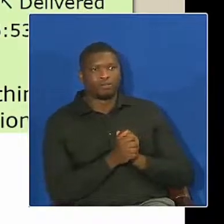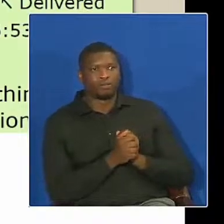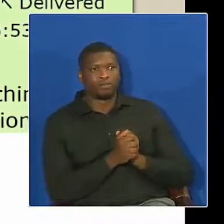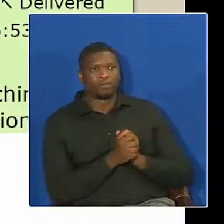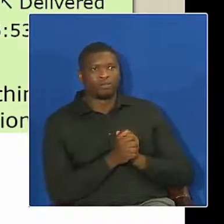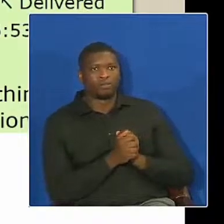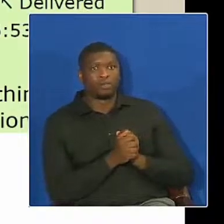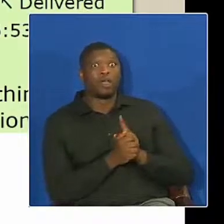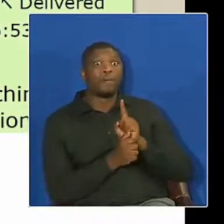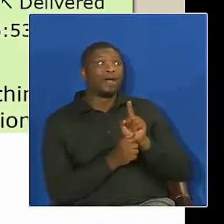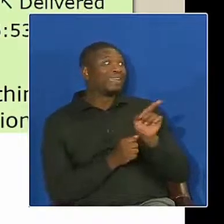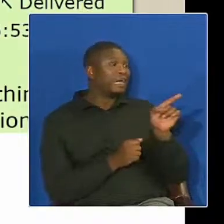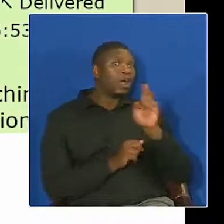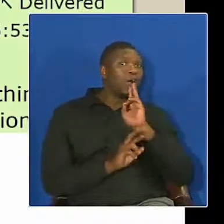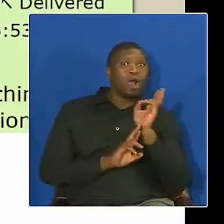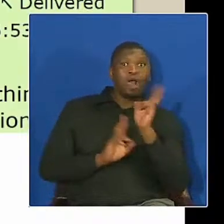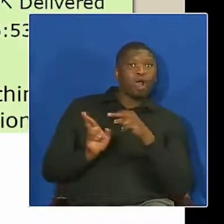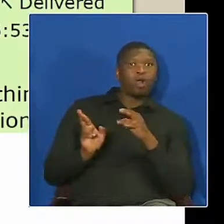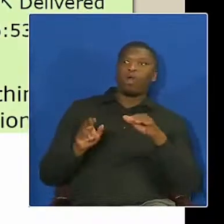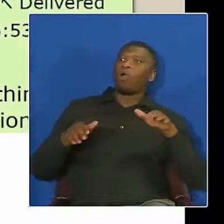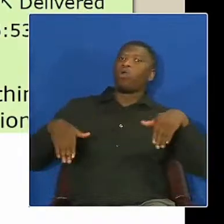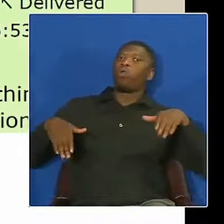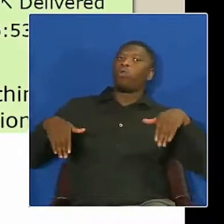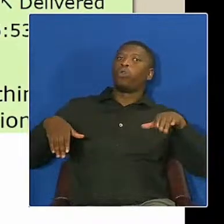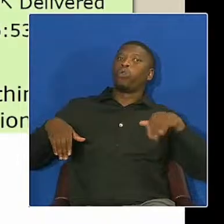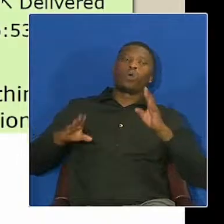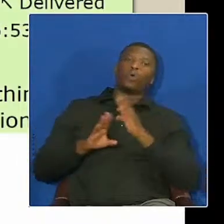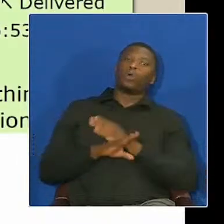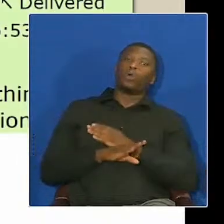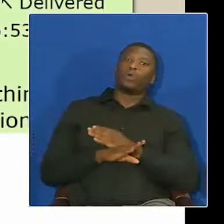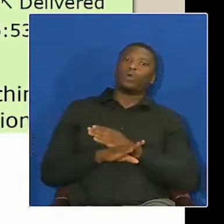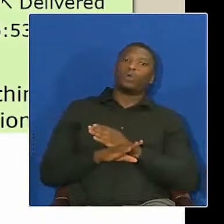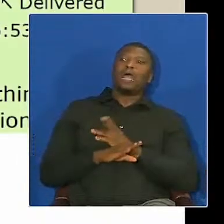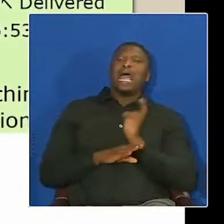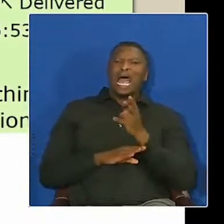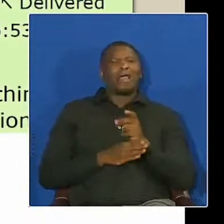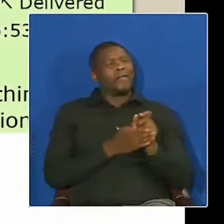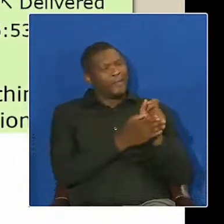without receiving the response yet on the message of the